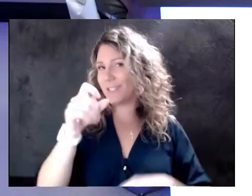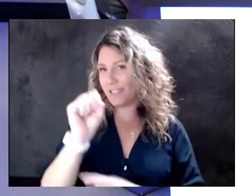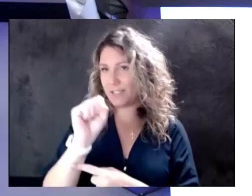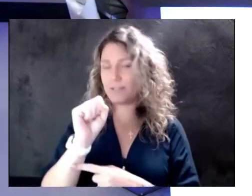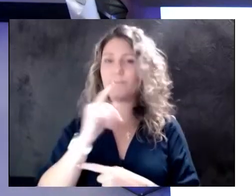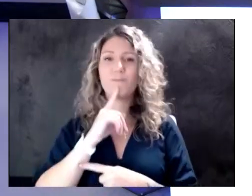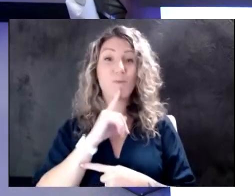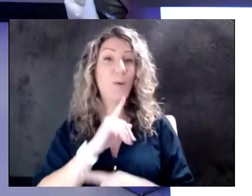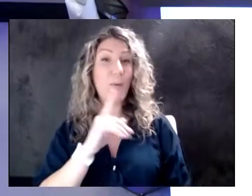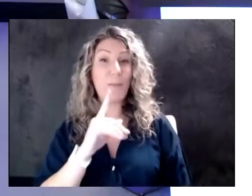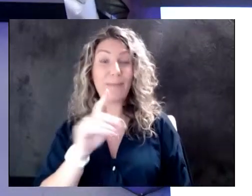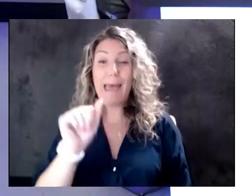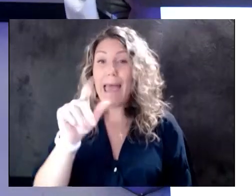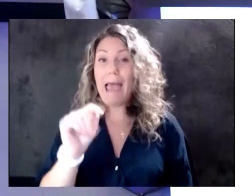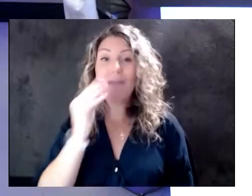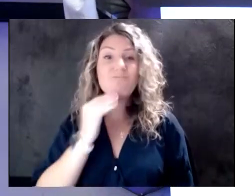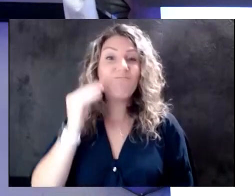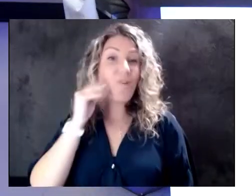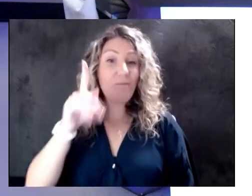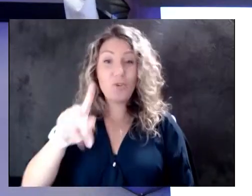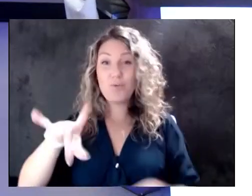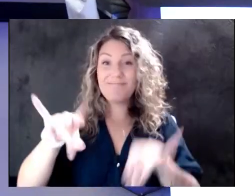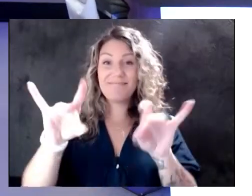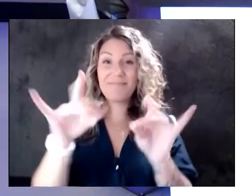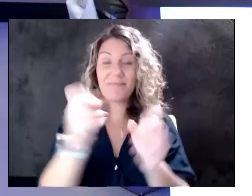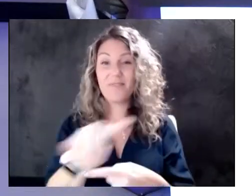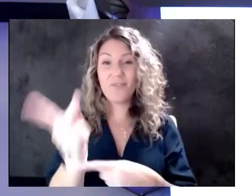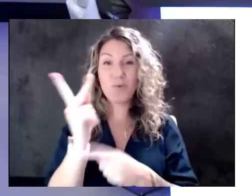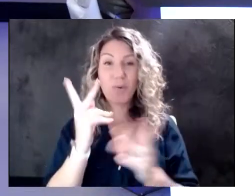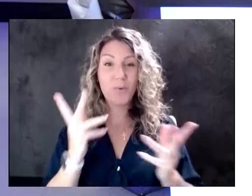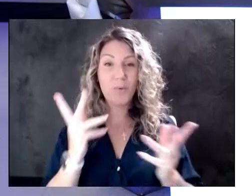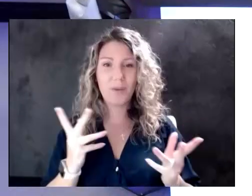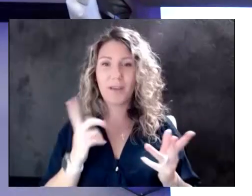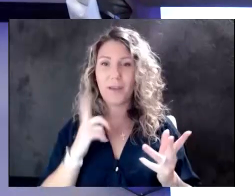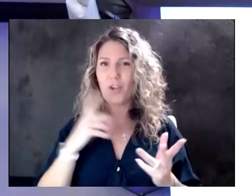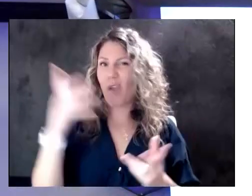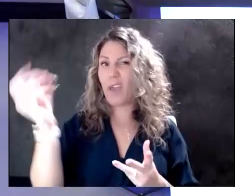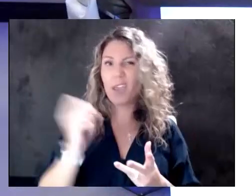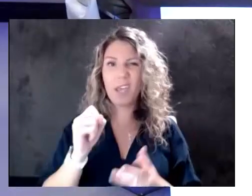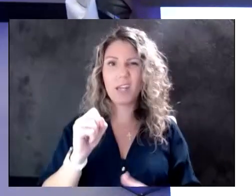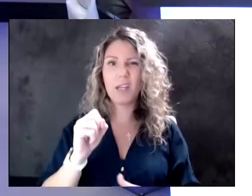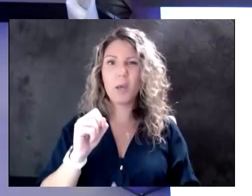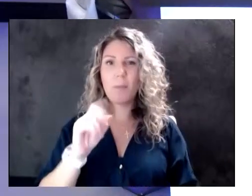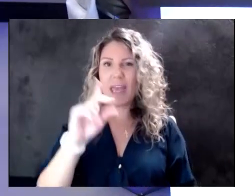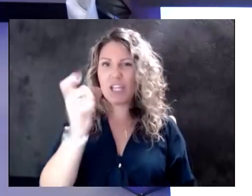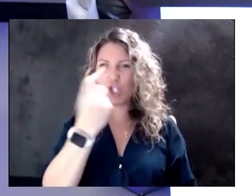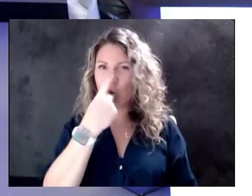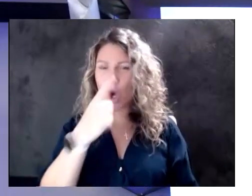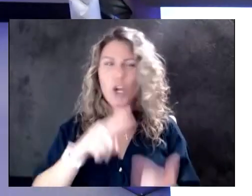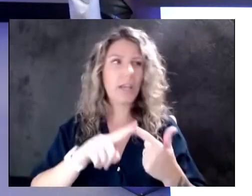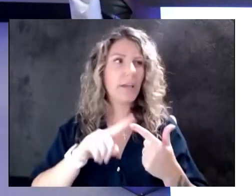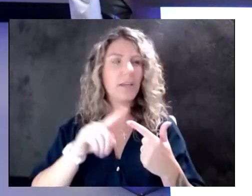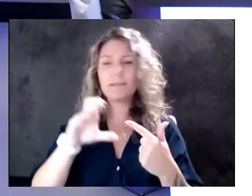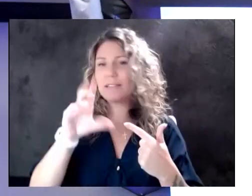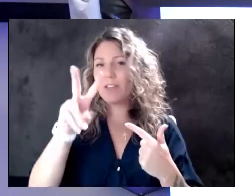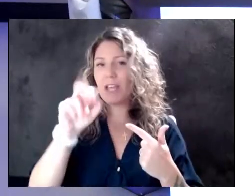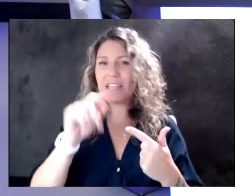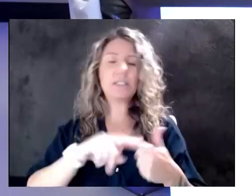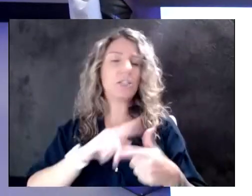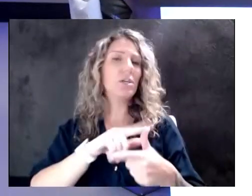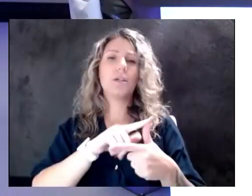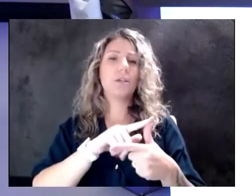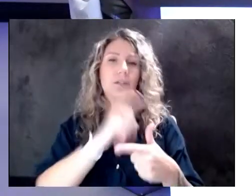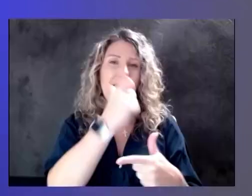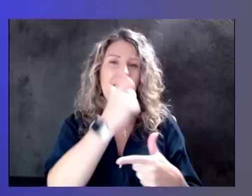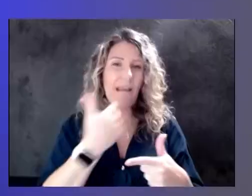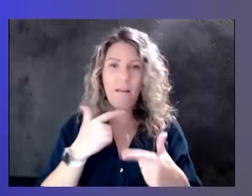testing kits. You picked up a couple. I did. Where'd you go? You can grab them at Target, CVS? So they didn't have them at Target. Okay. But I did get this